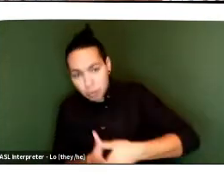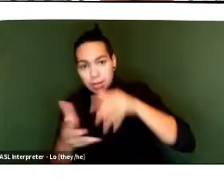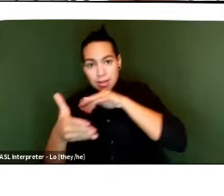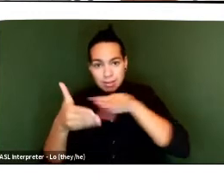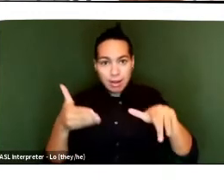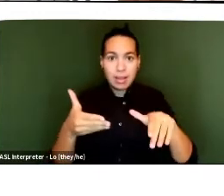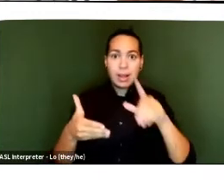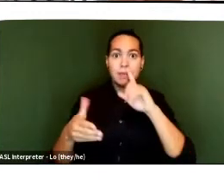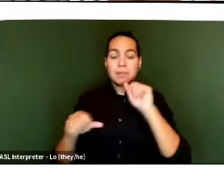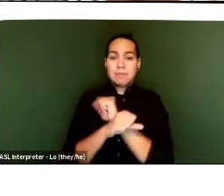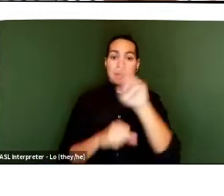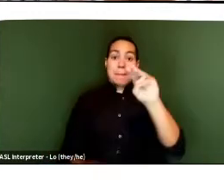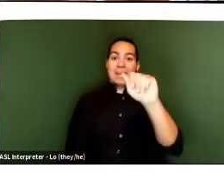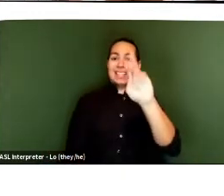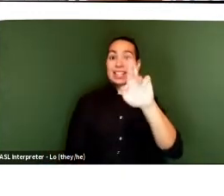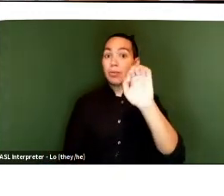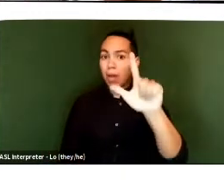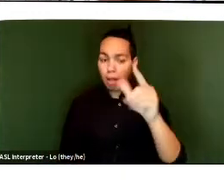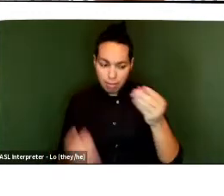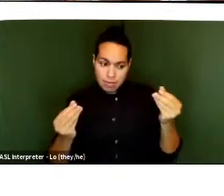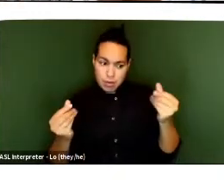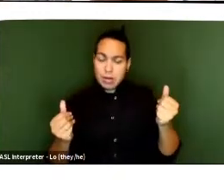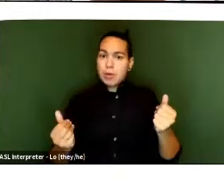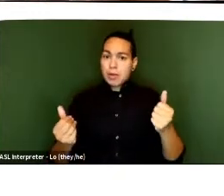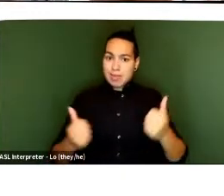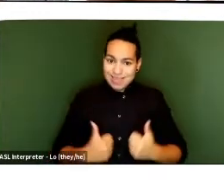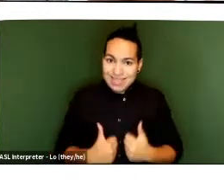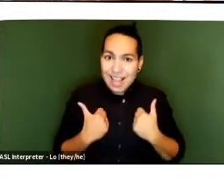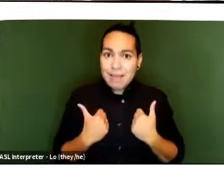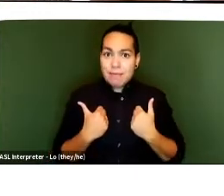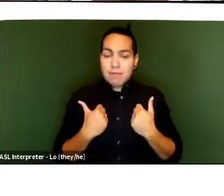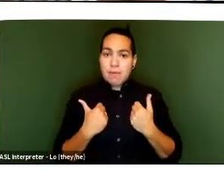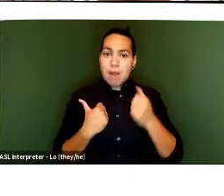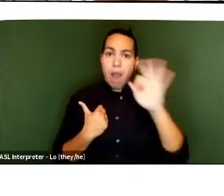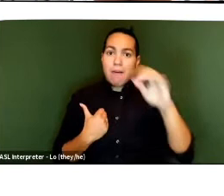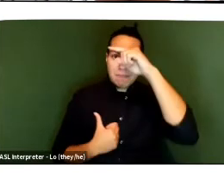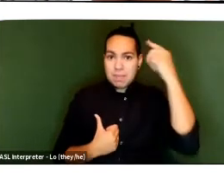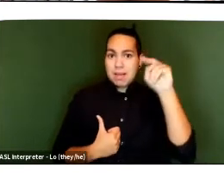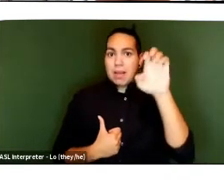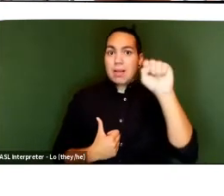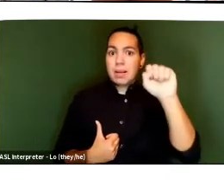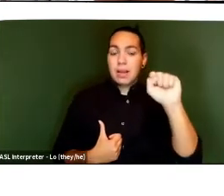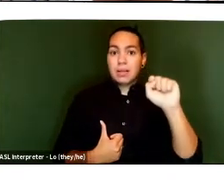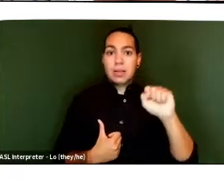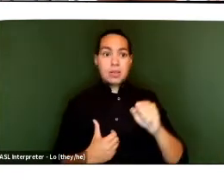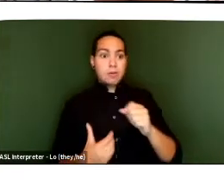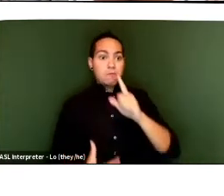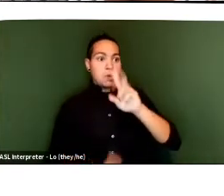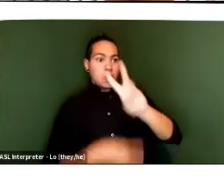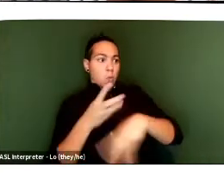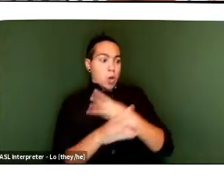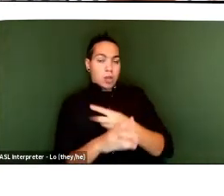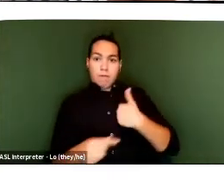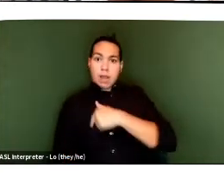material conditions of Blackness, specifically the realities of being Black in the heart of empire, you know, the so-called United